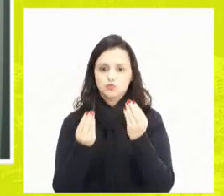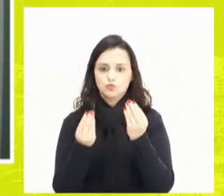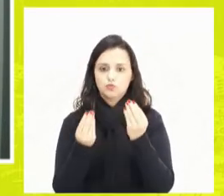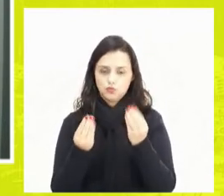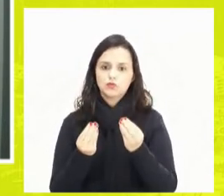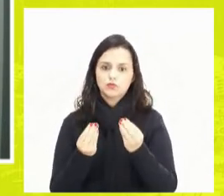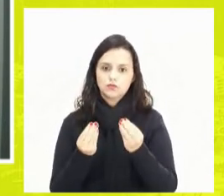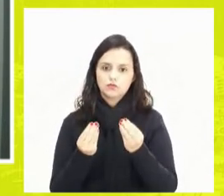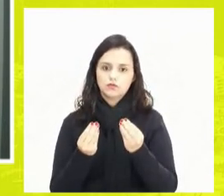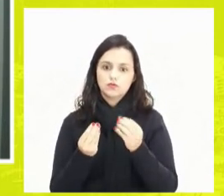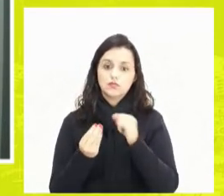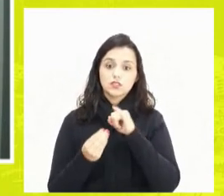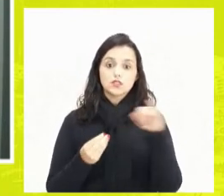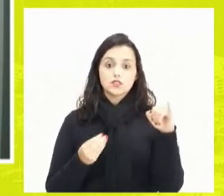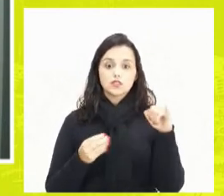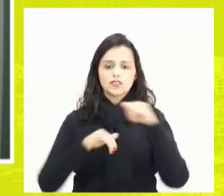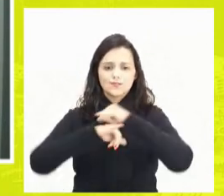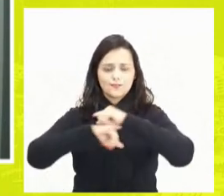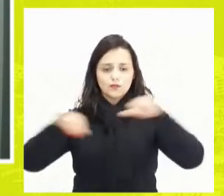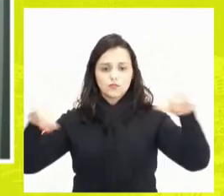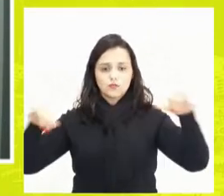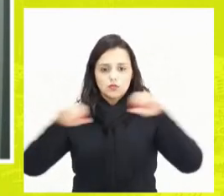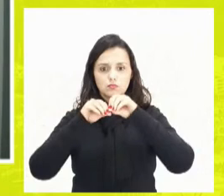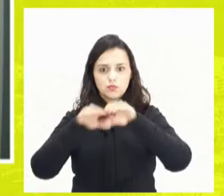when it's not possible to prevent